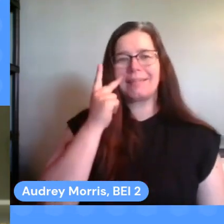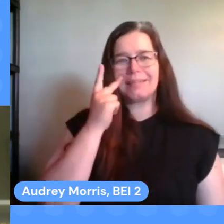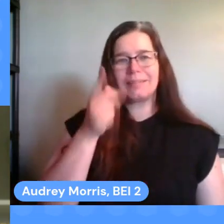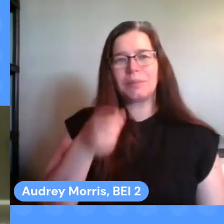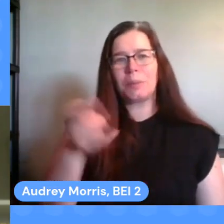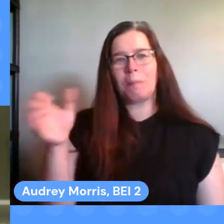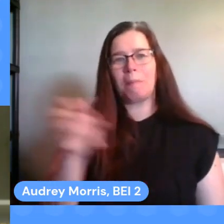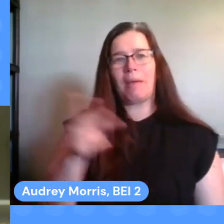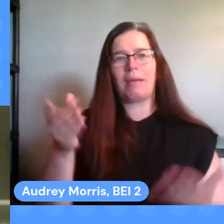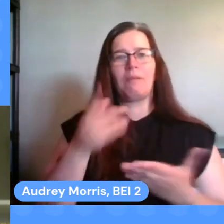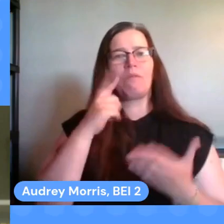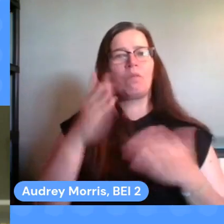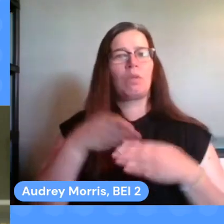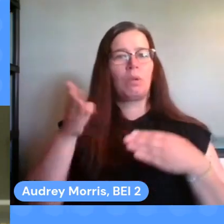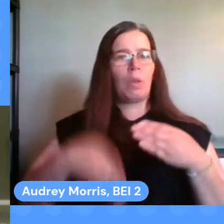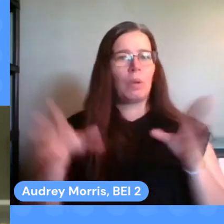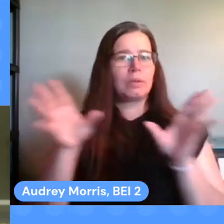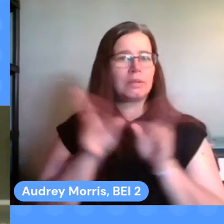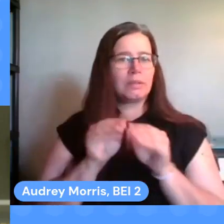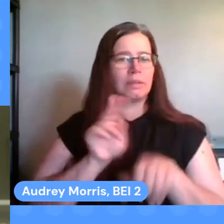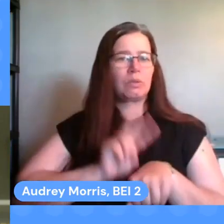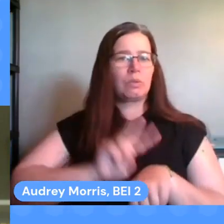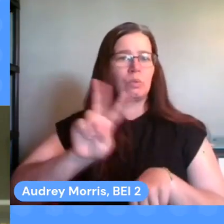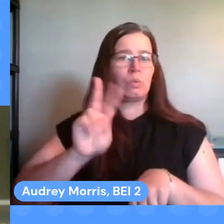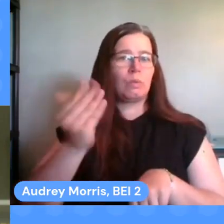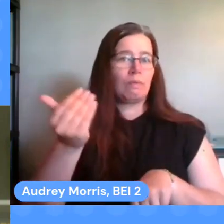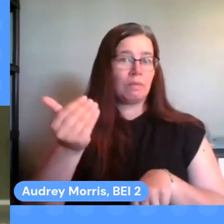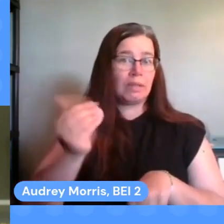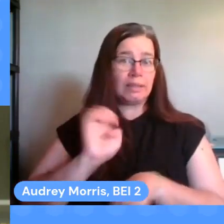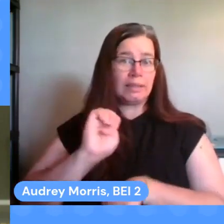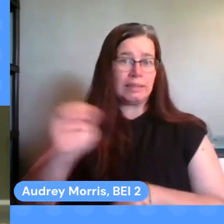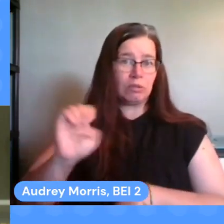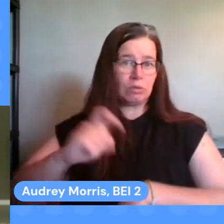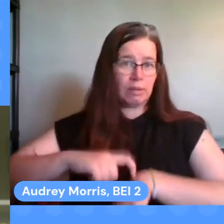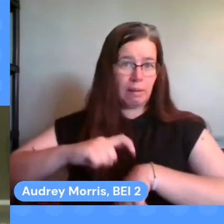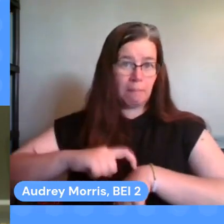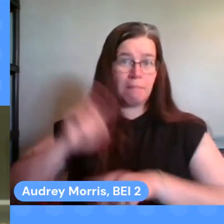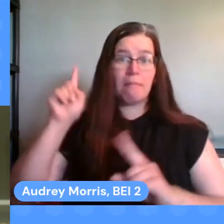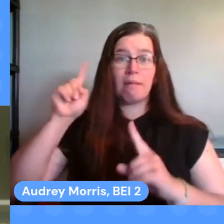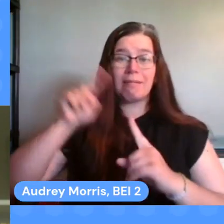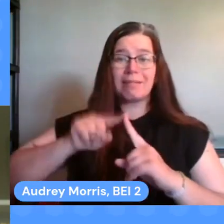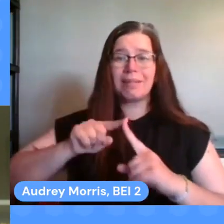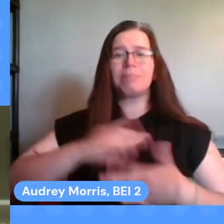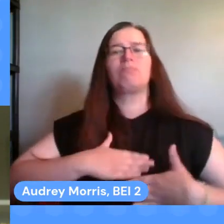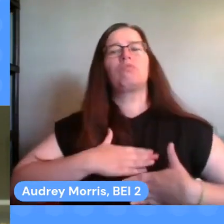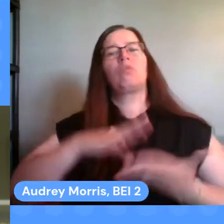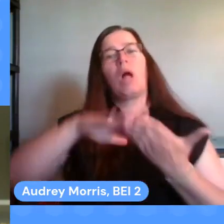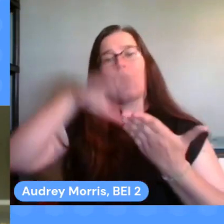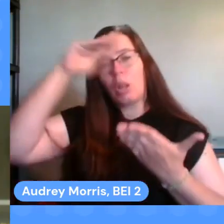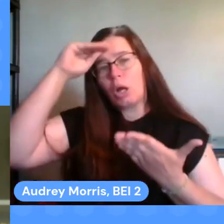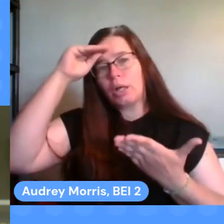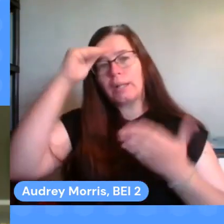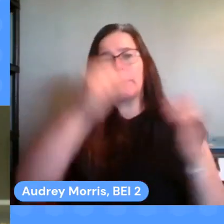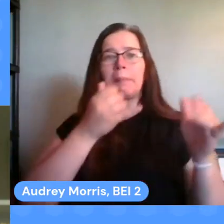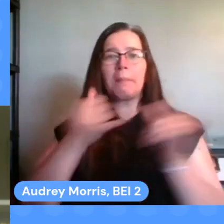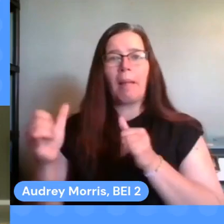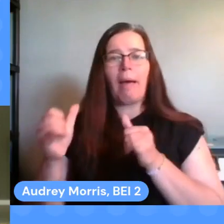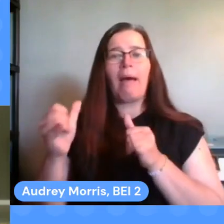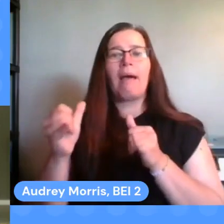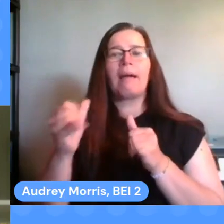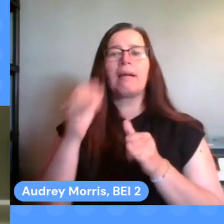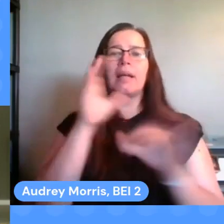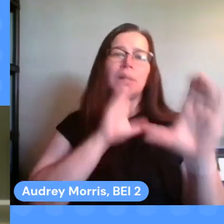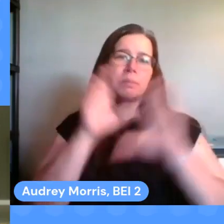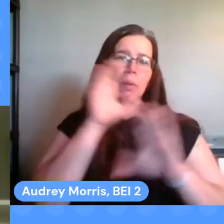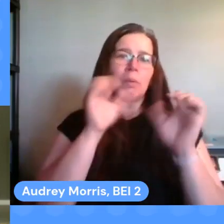for our closing session at 2:15 Eastern Time. Until then, enjoy learning, playing, and exploring